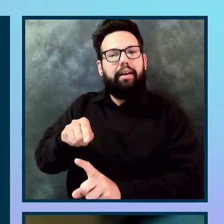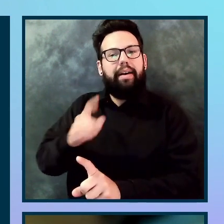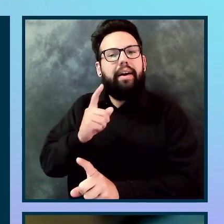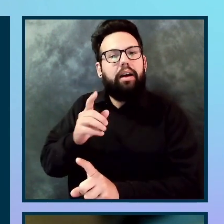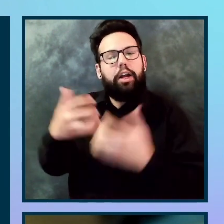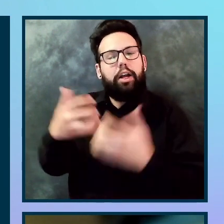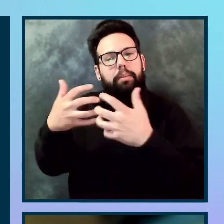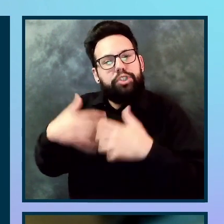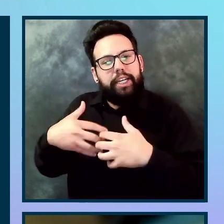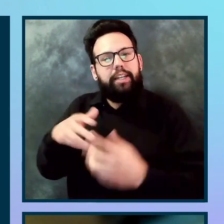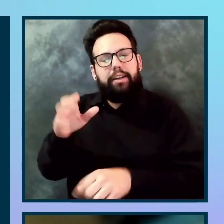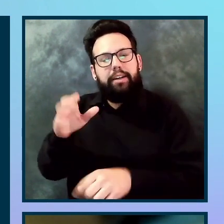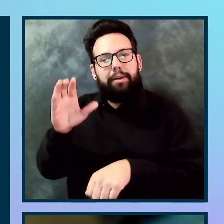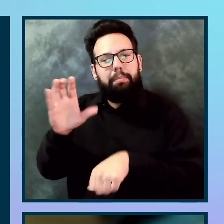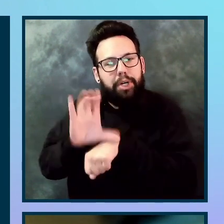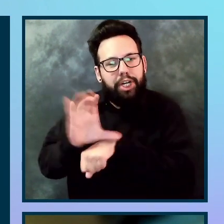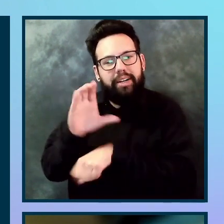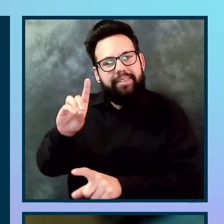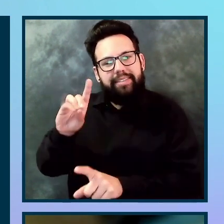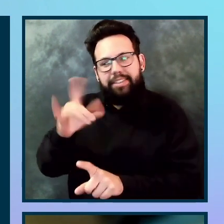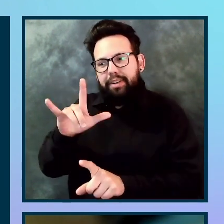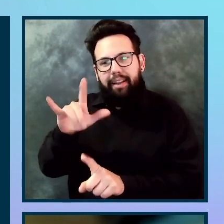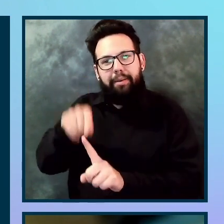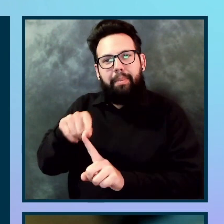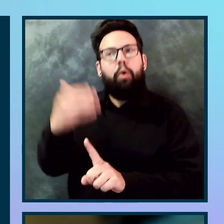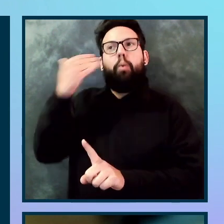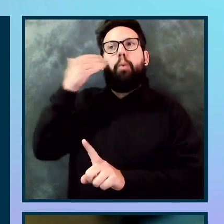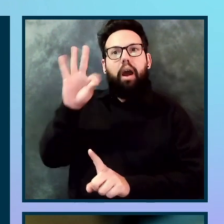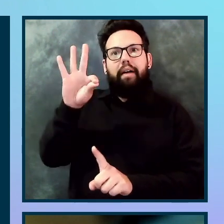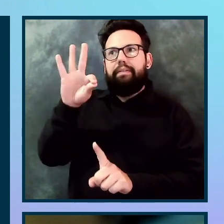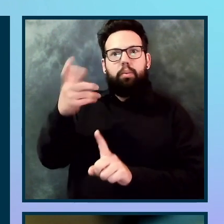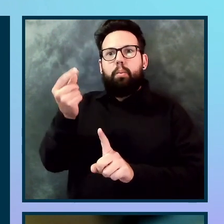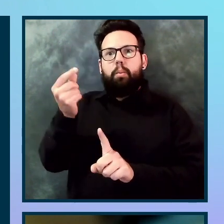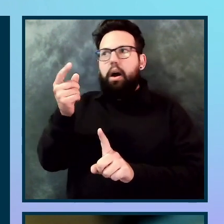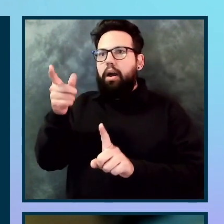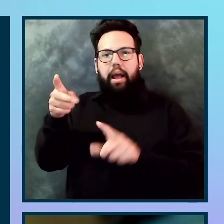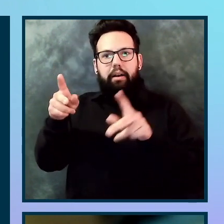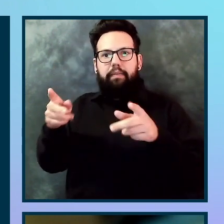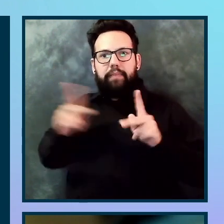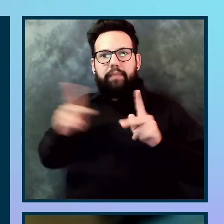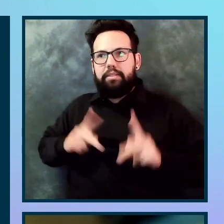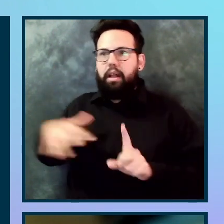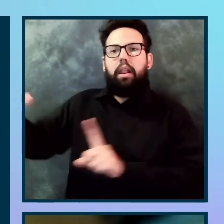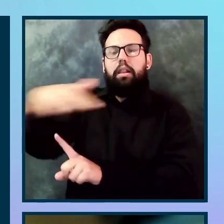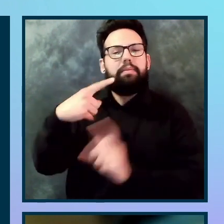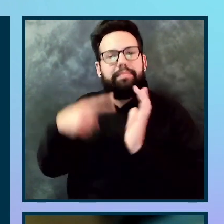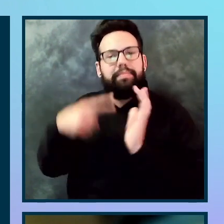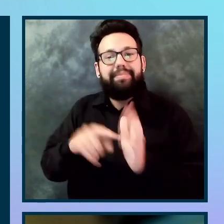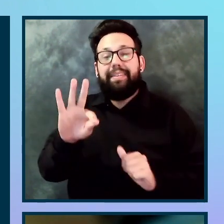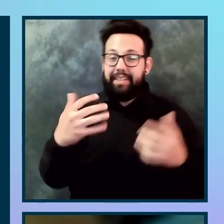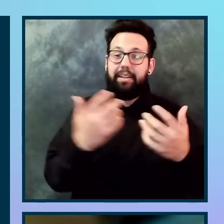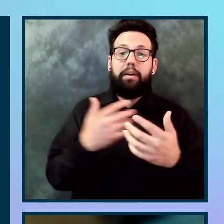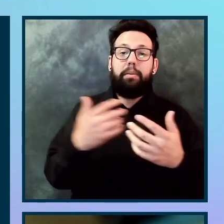actually understand where your environment is and walk around your room without running into a wall. Or if someone walks in front of the tiger, it still